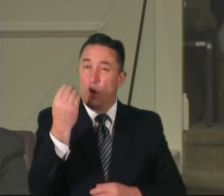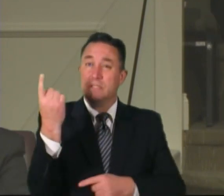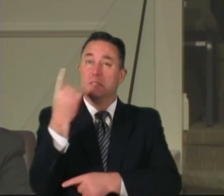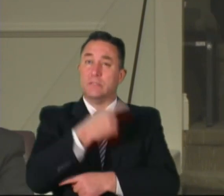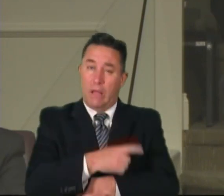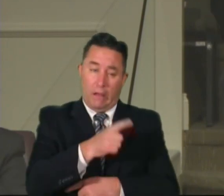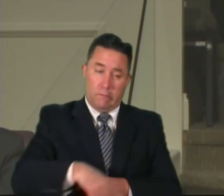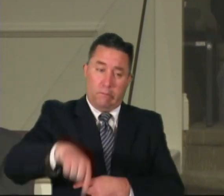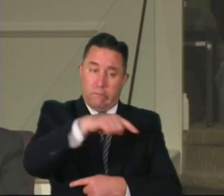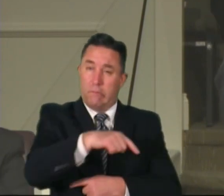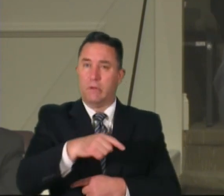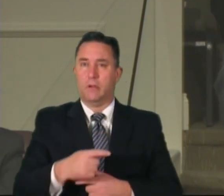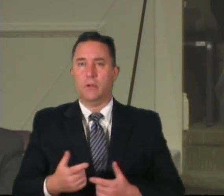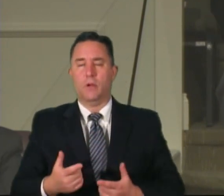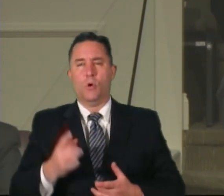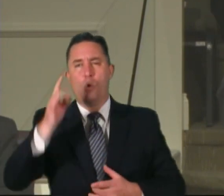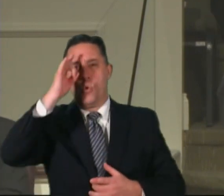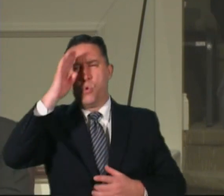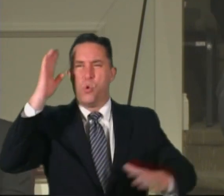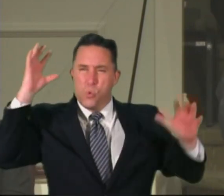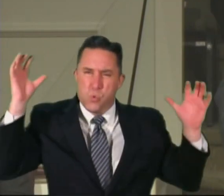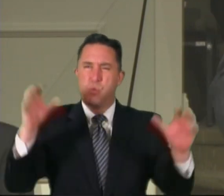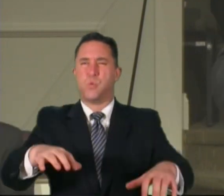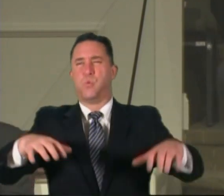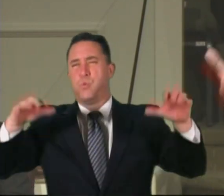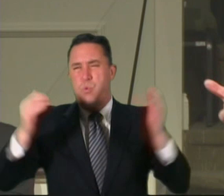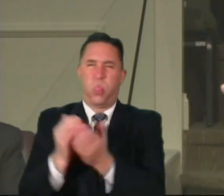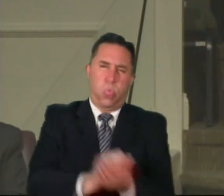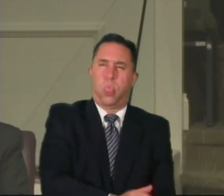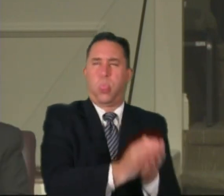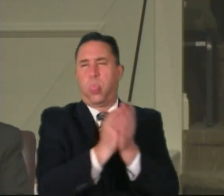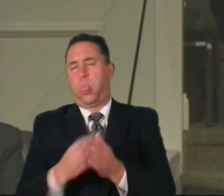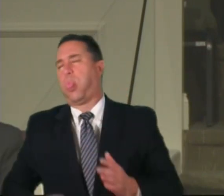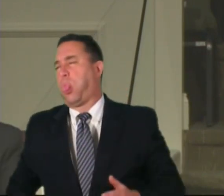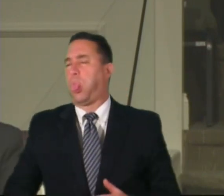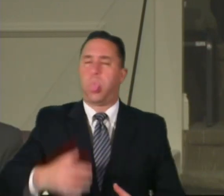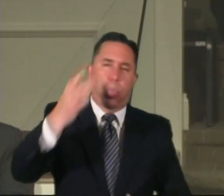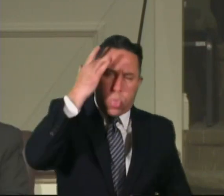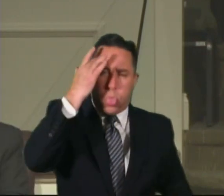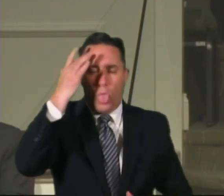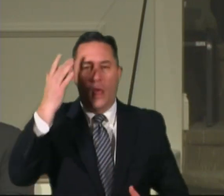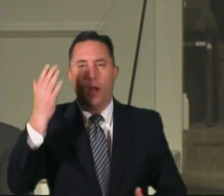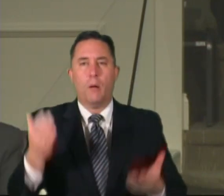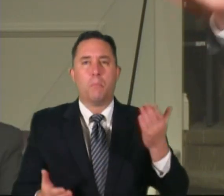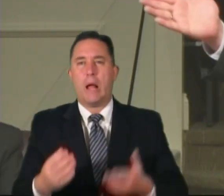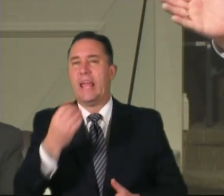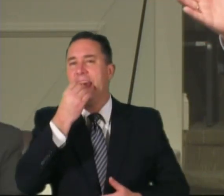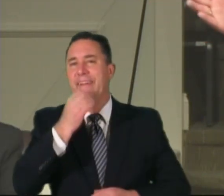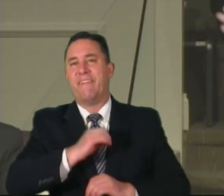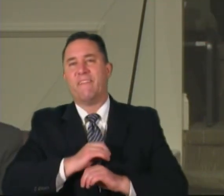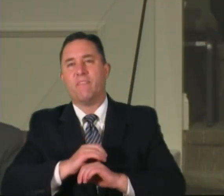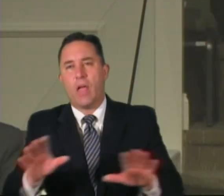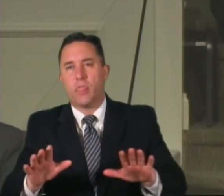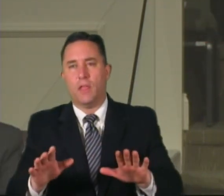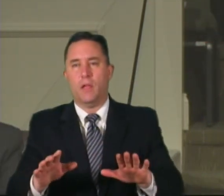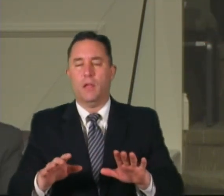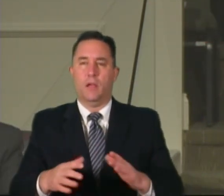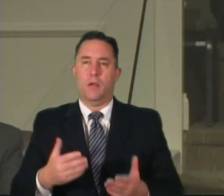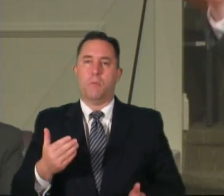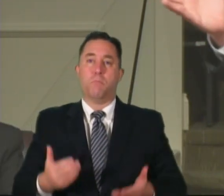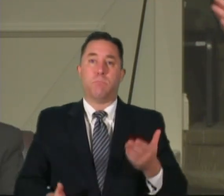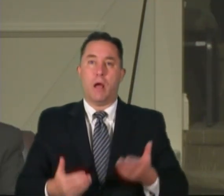days, they have been in a horrible storm, seasick, miserable, probably not eating nothing, but they had